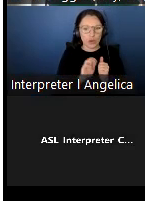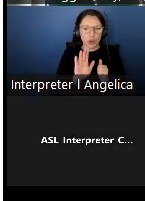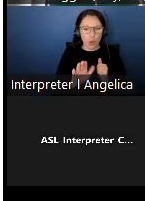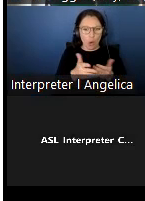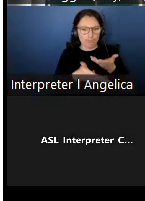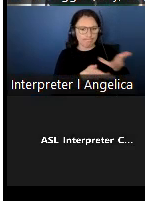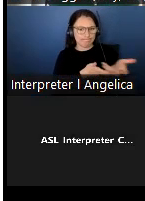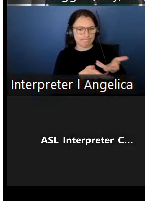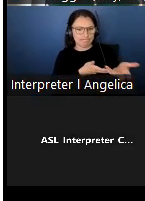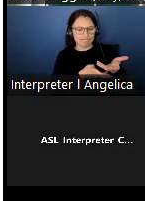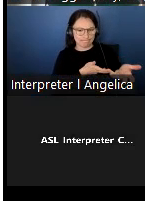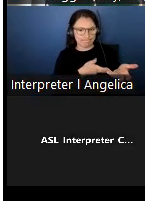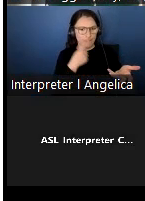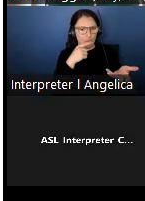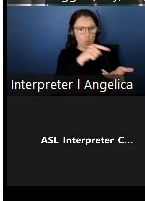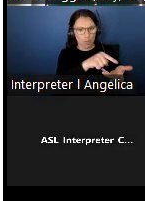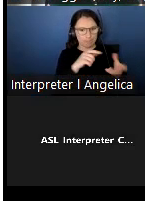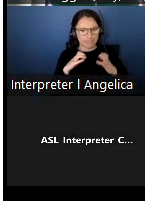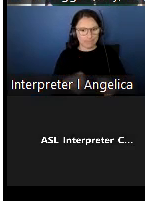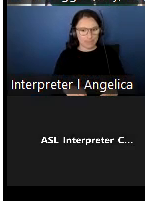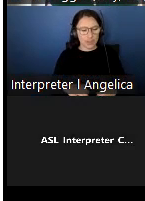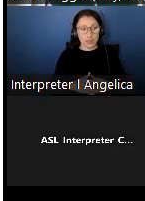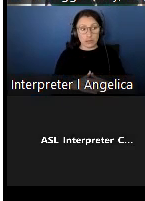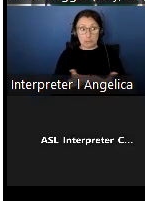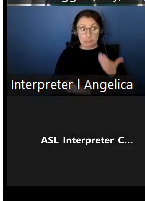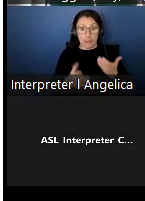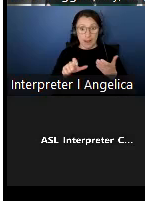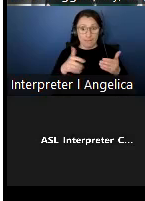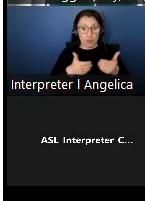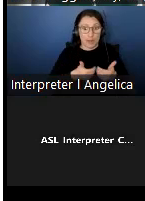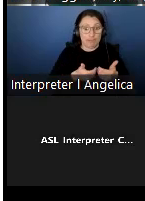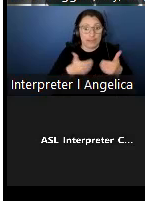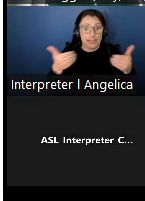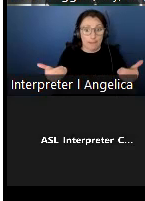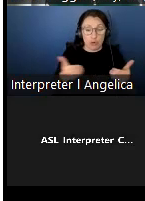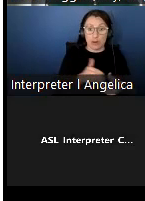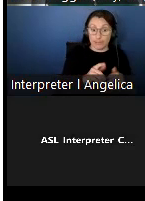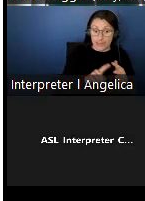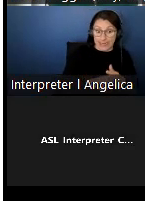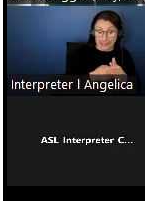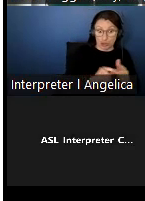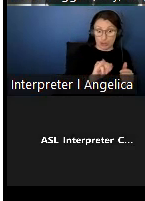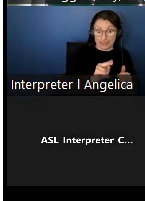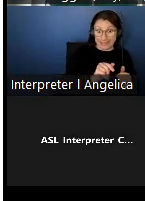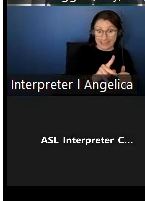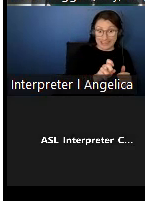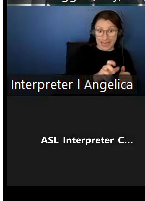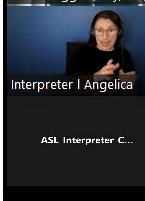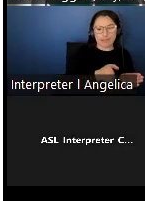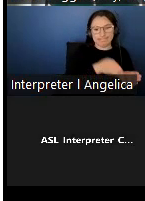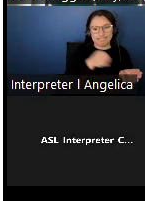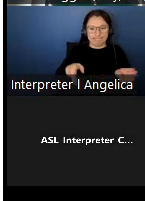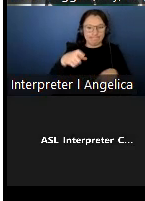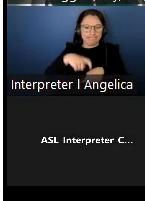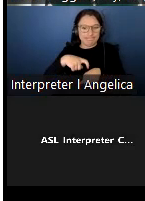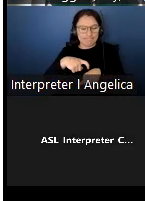So considering if this needs to be separate from an initial intake, considering if there are urgent questions